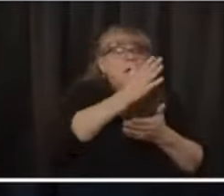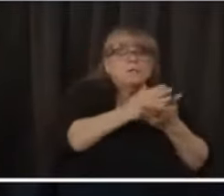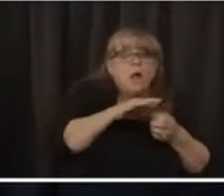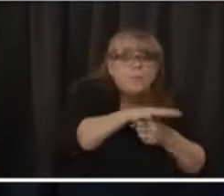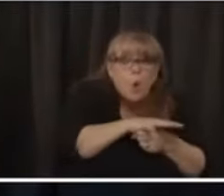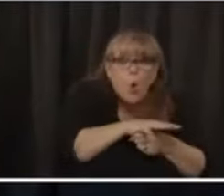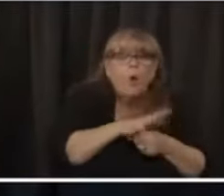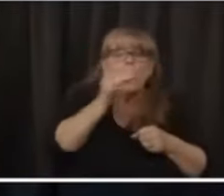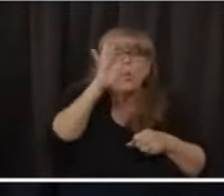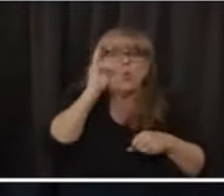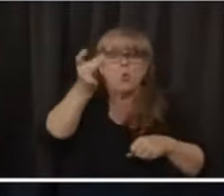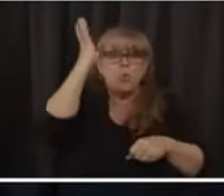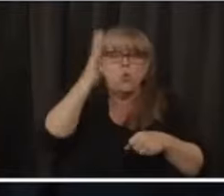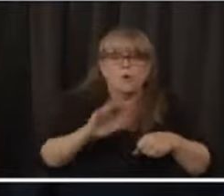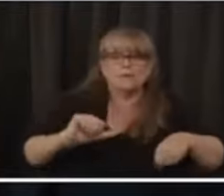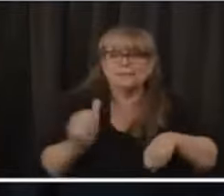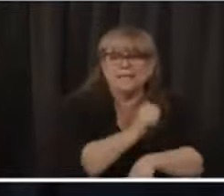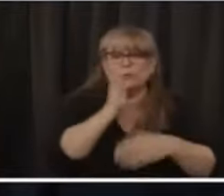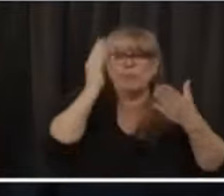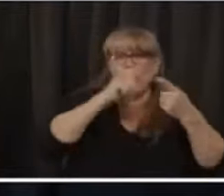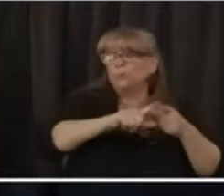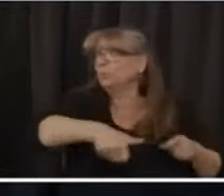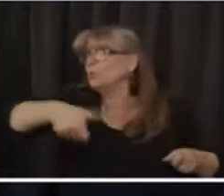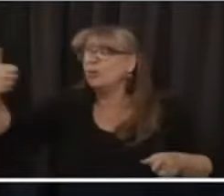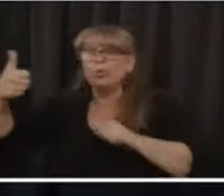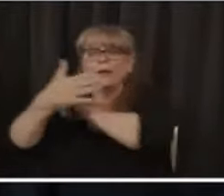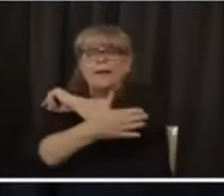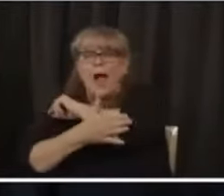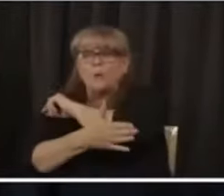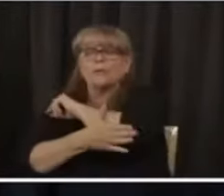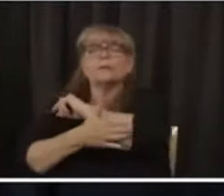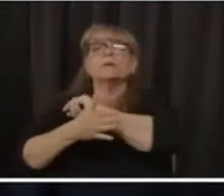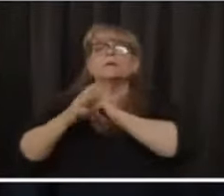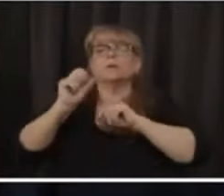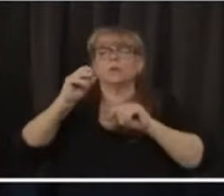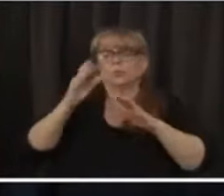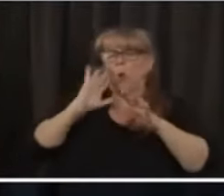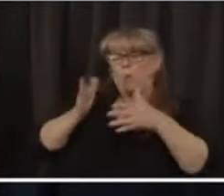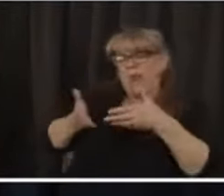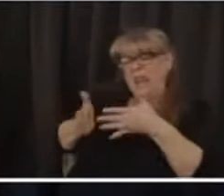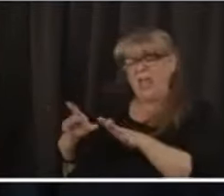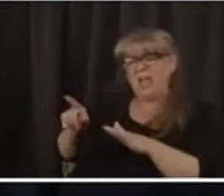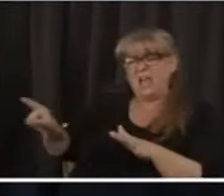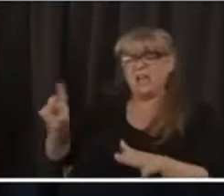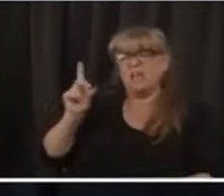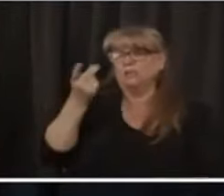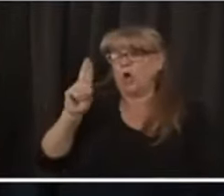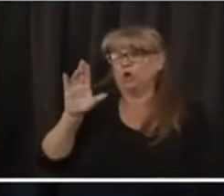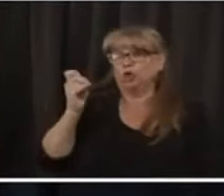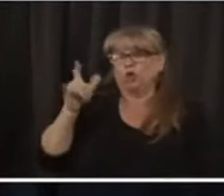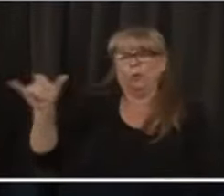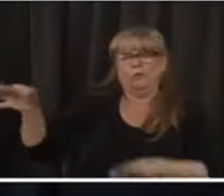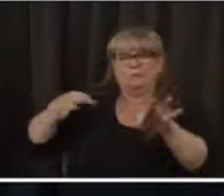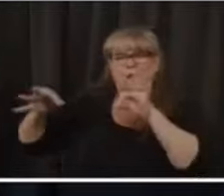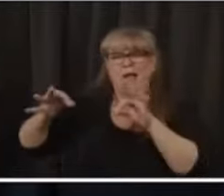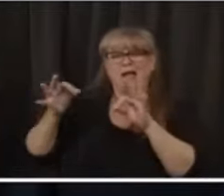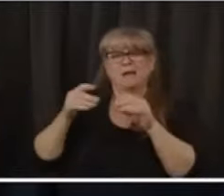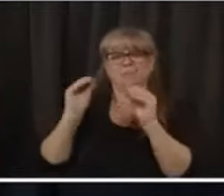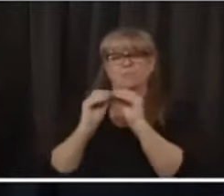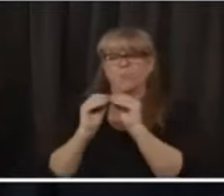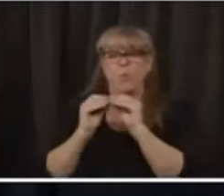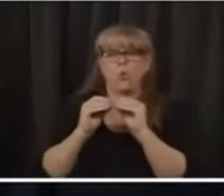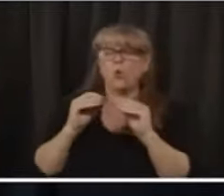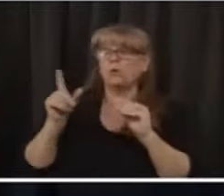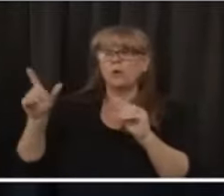cases, and other areas have less. So I'll turn it over to Dr. Herlihy to update you on this correlation between vaccinations and cases, and